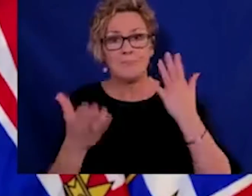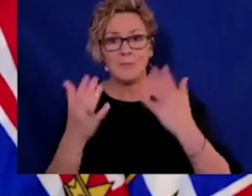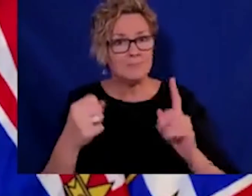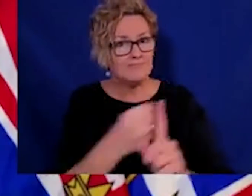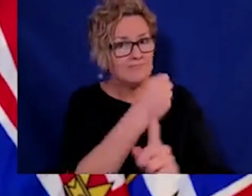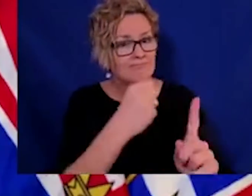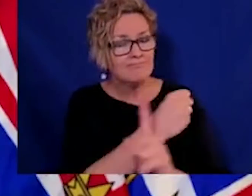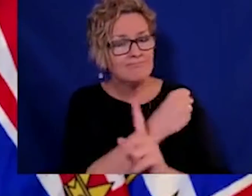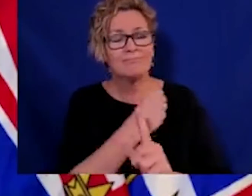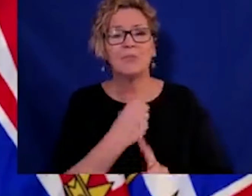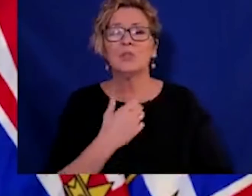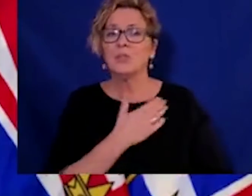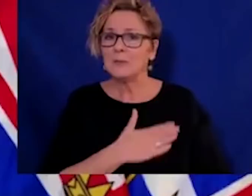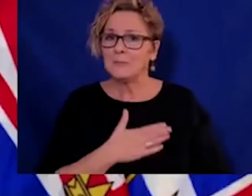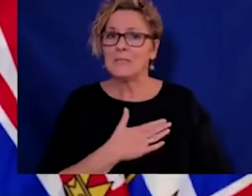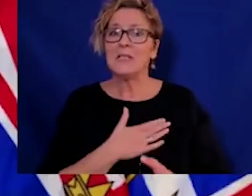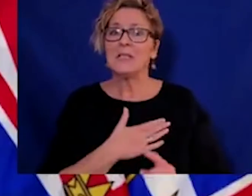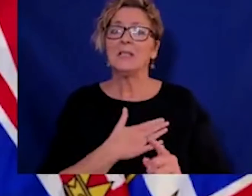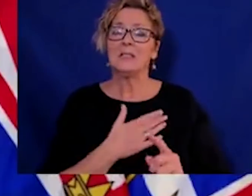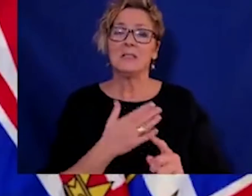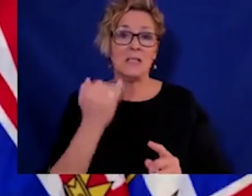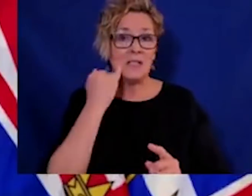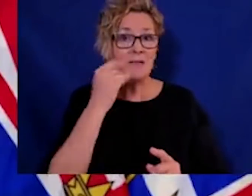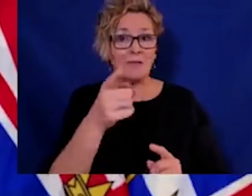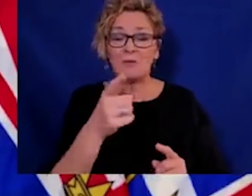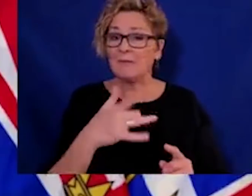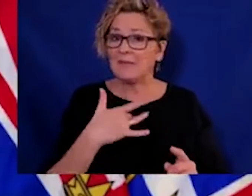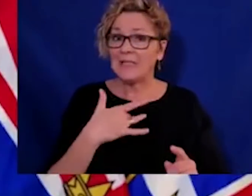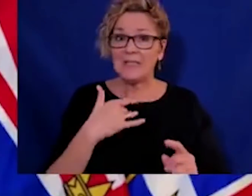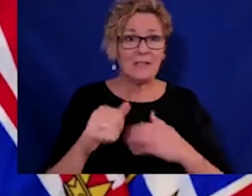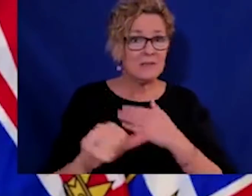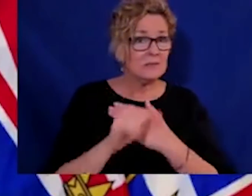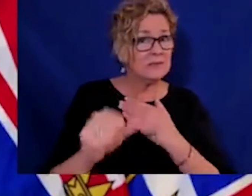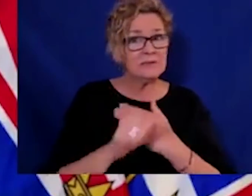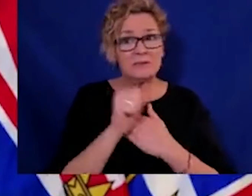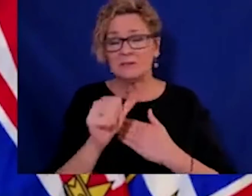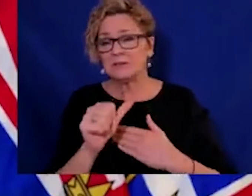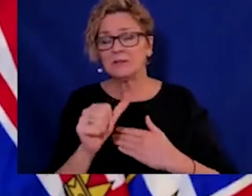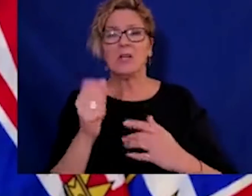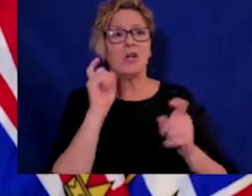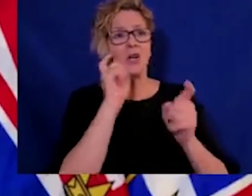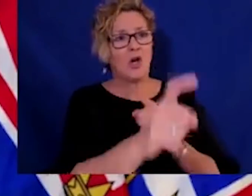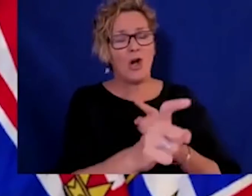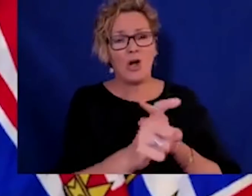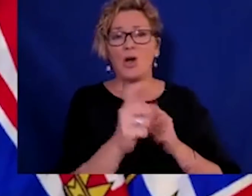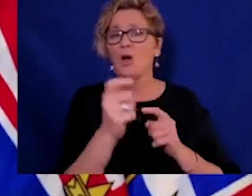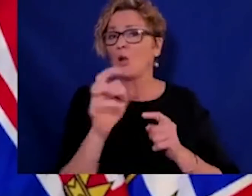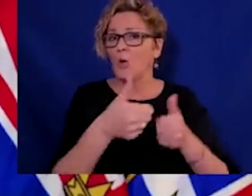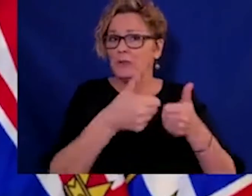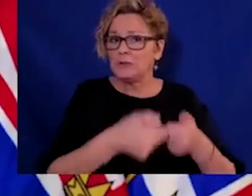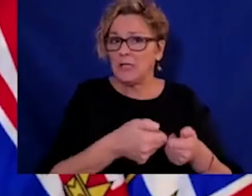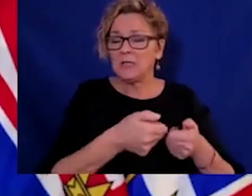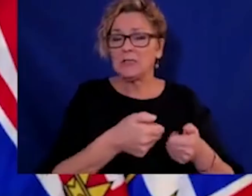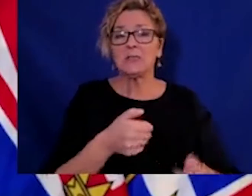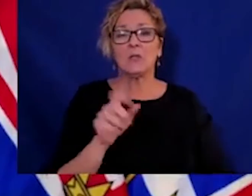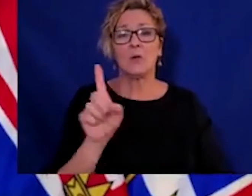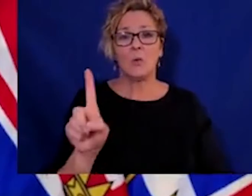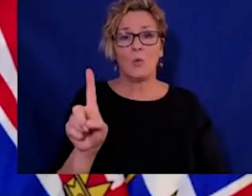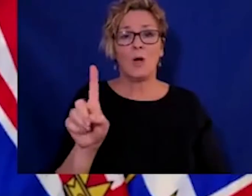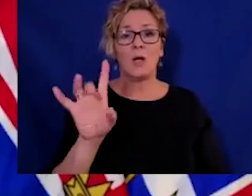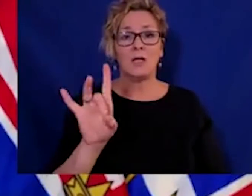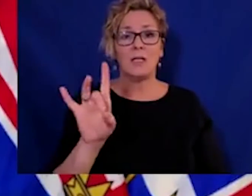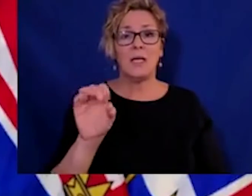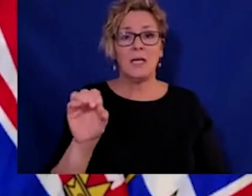Contact Victim Link, a toll-free, confidential, multilingual service 24/7. You can call or text